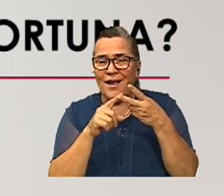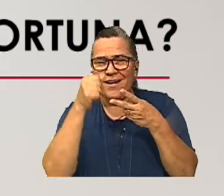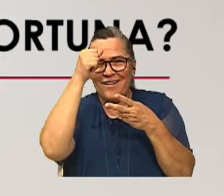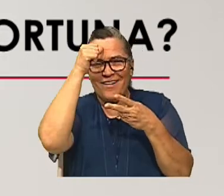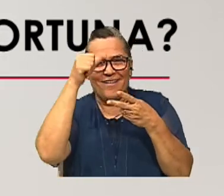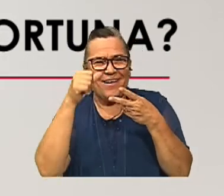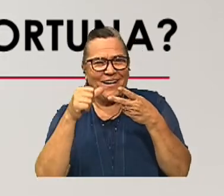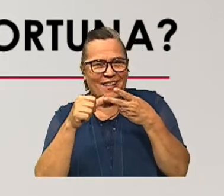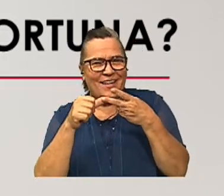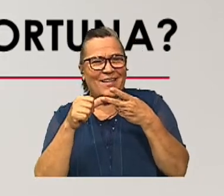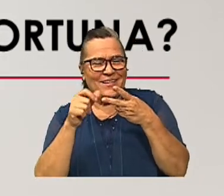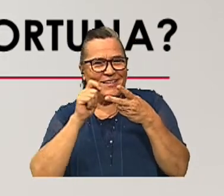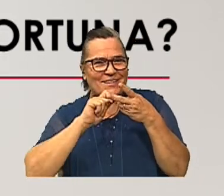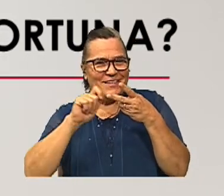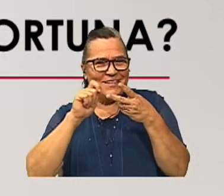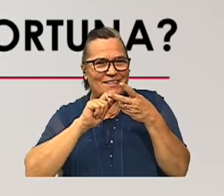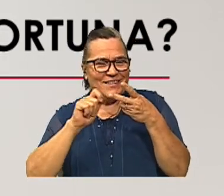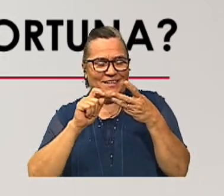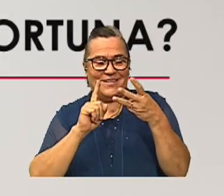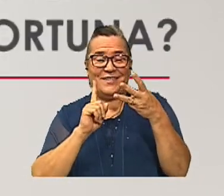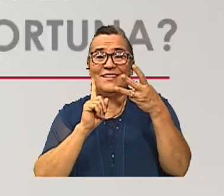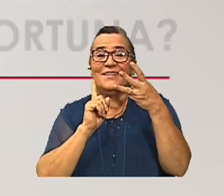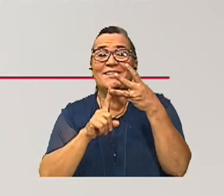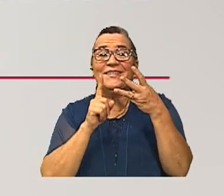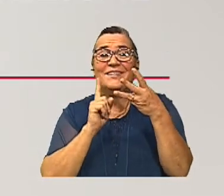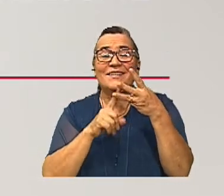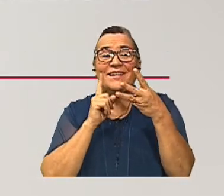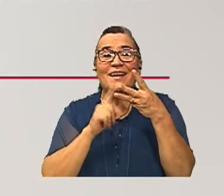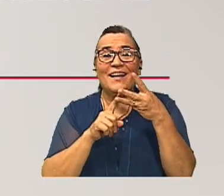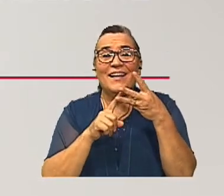Remember, take notes. Number 3,